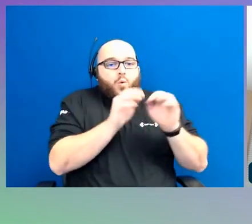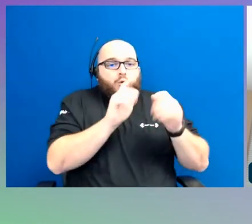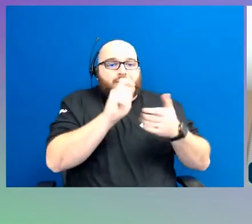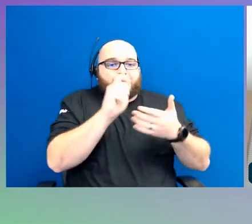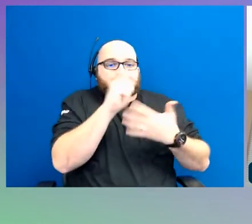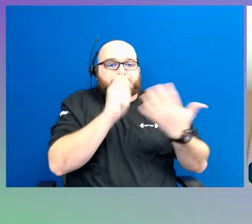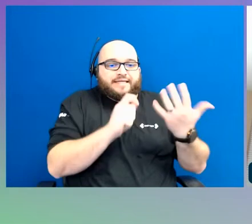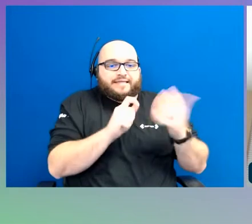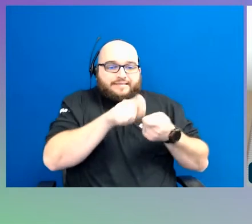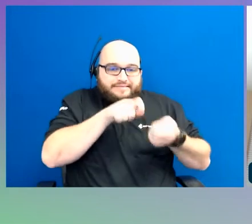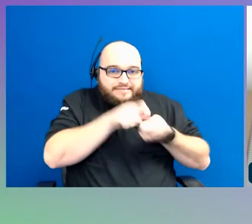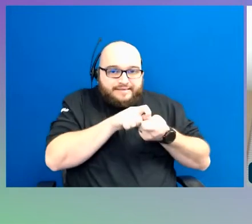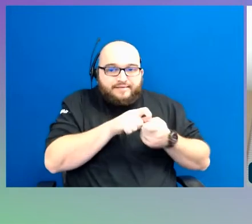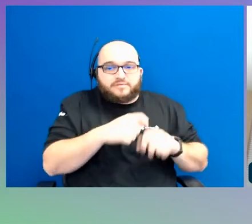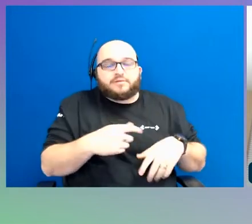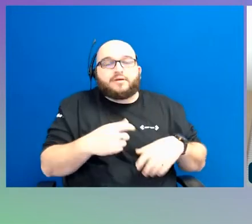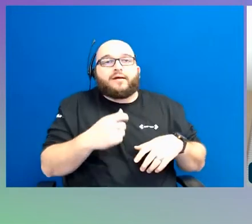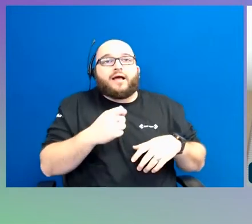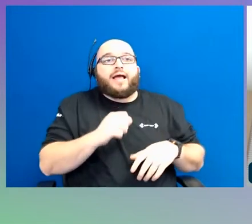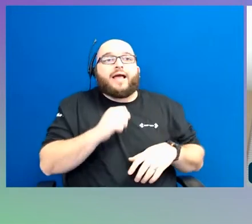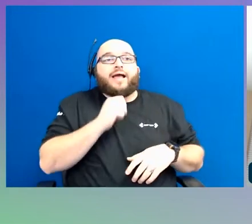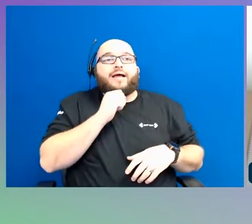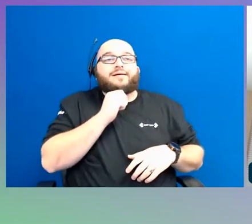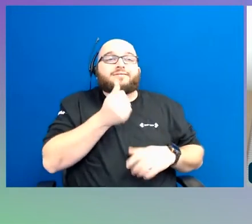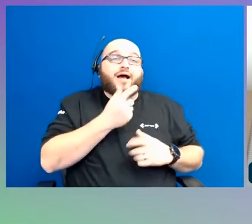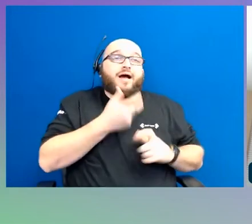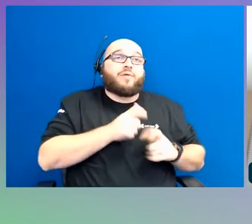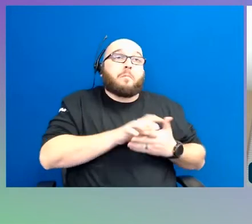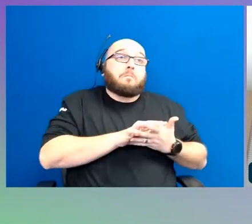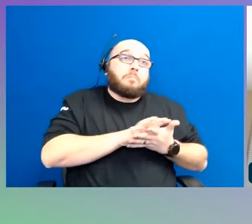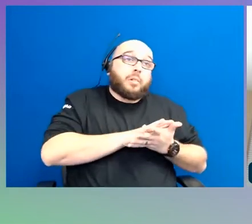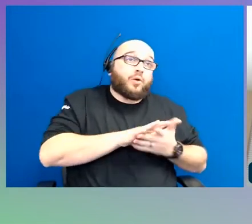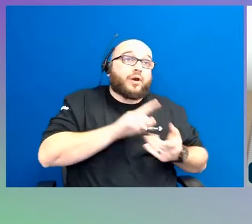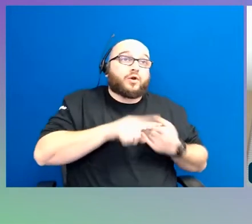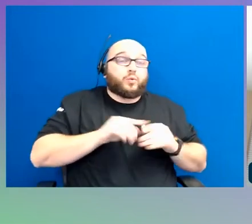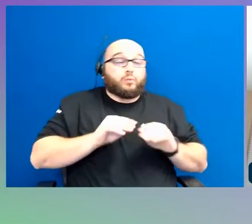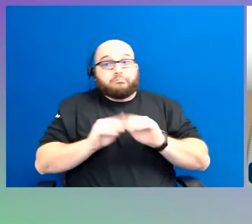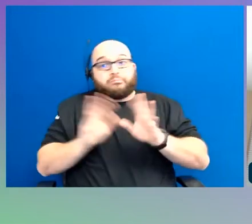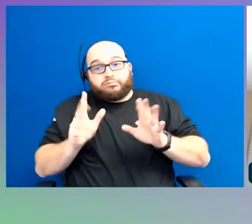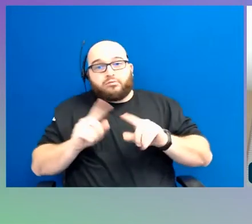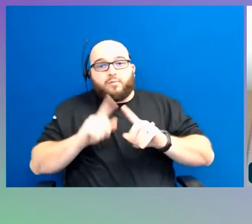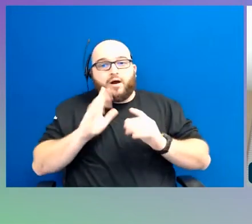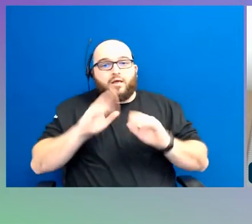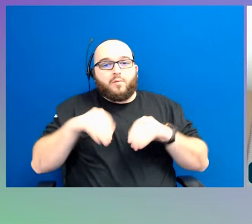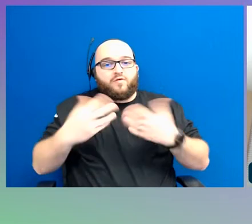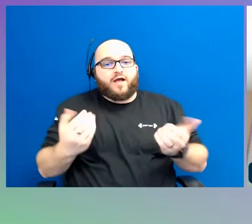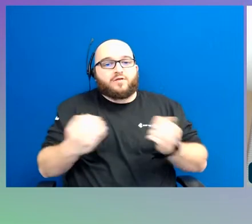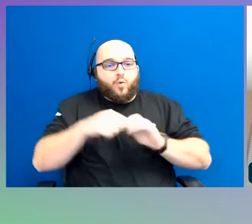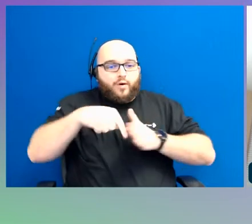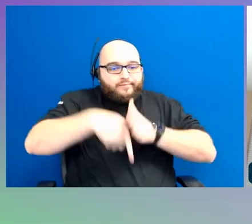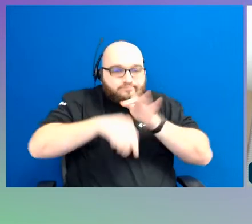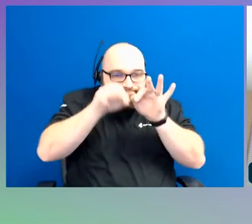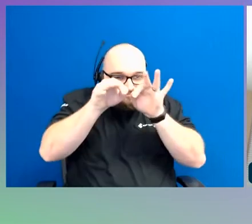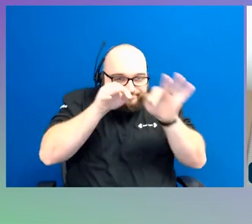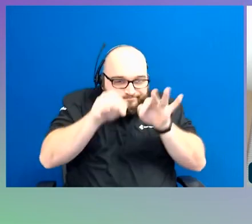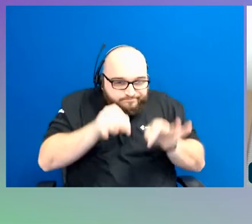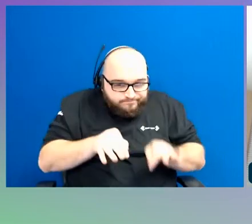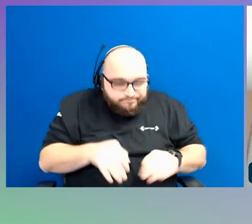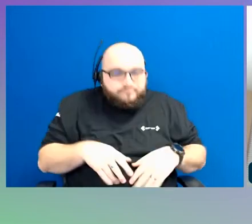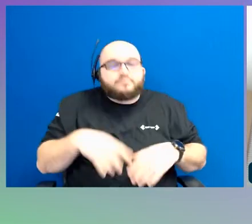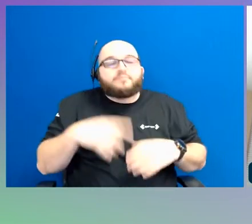I wouldn't say it's like going from a blurry image to a sharper image, but it just provides like more details. Like maybe if you had